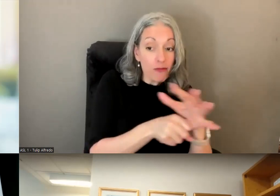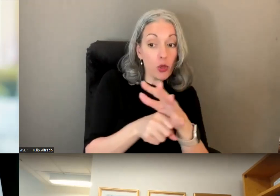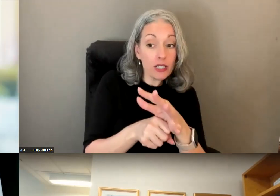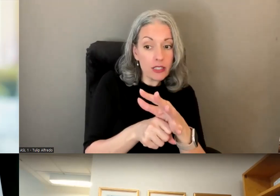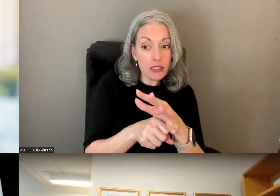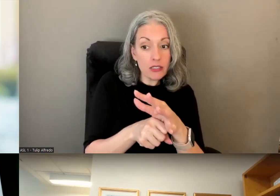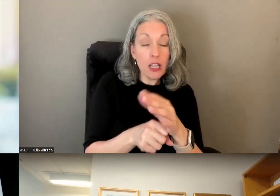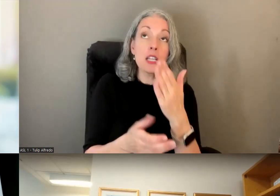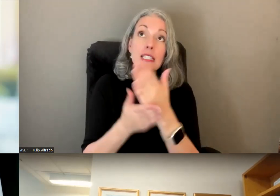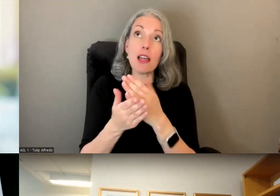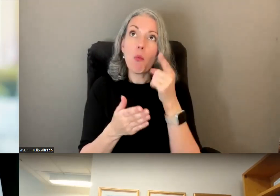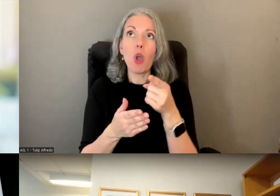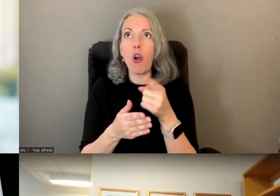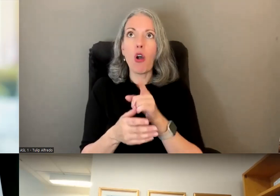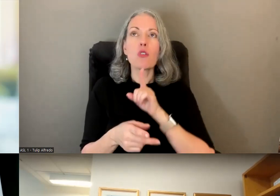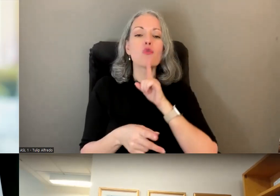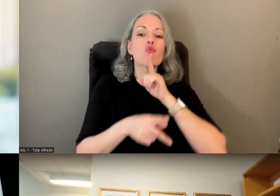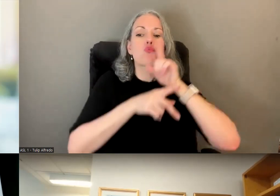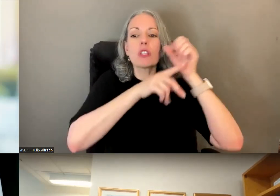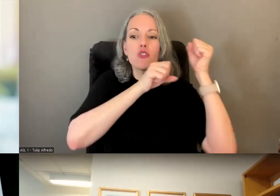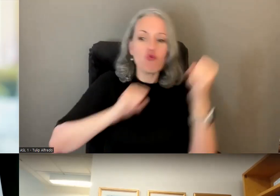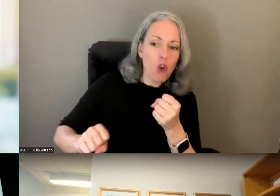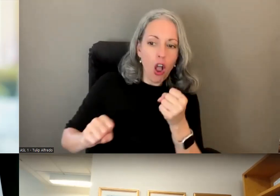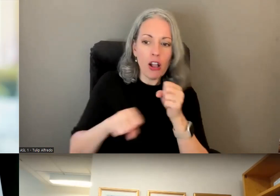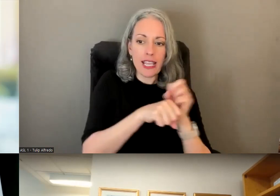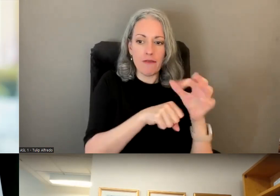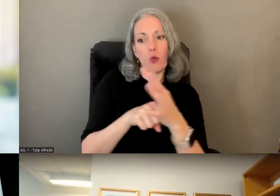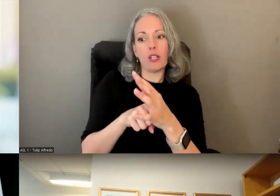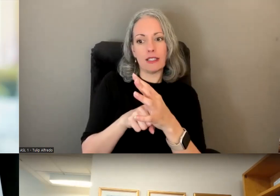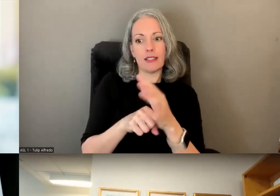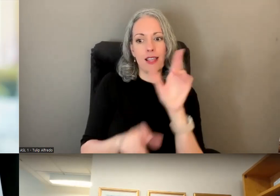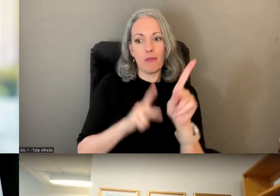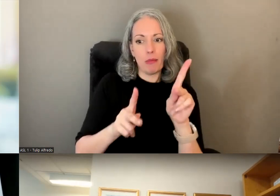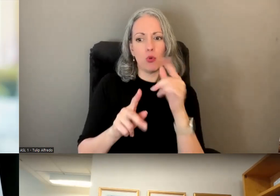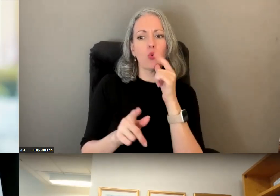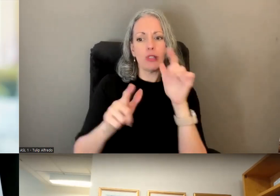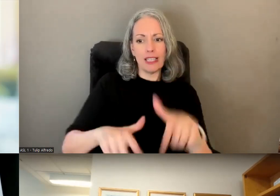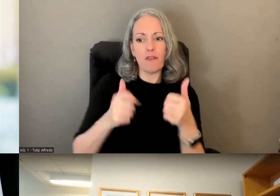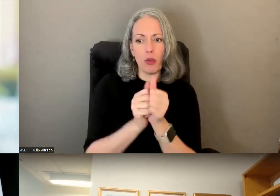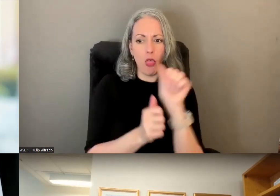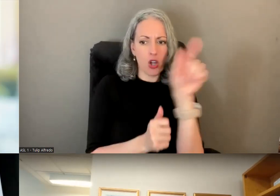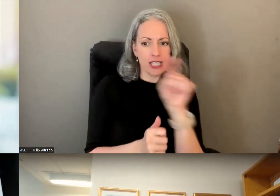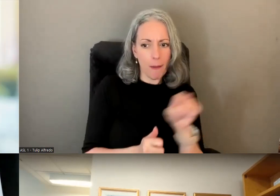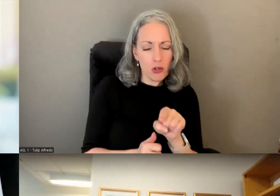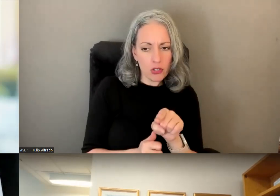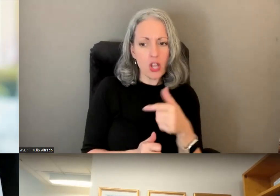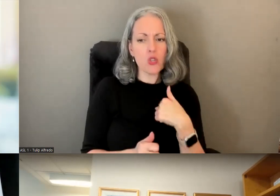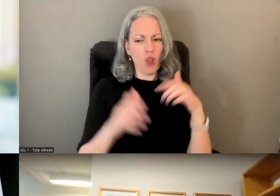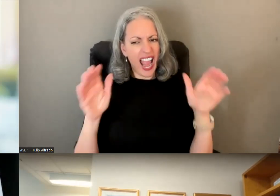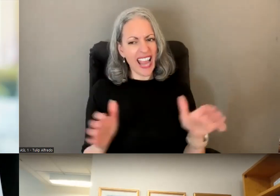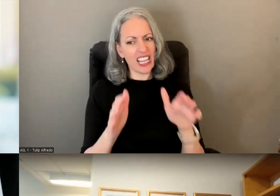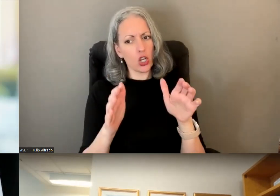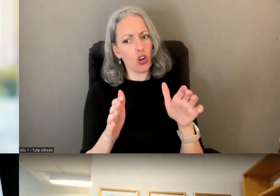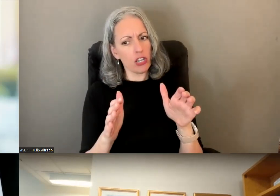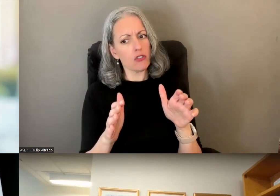much. Some will have a dramatic impact on just the lives of people living with Alzheimer's disease. So I would just encourage a very